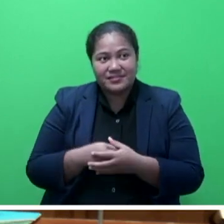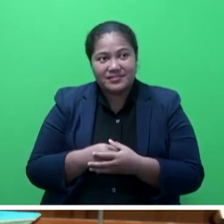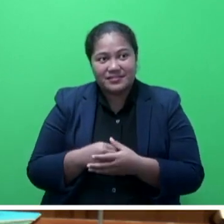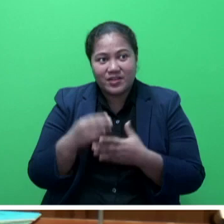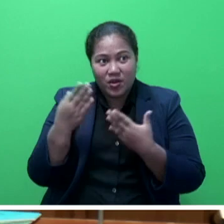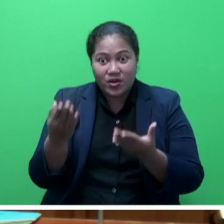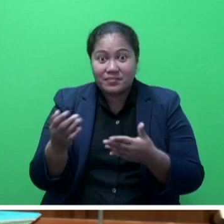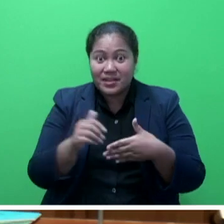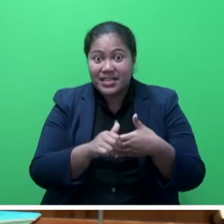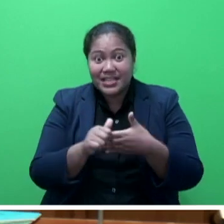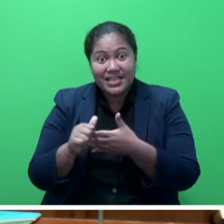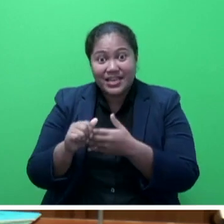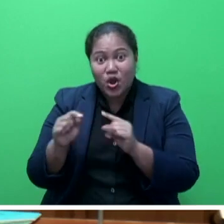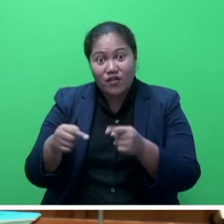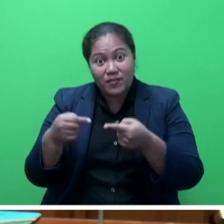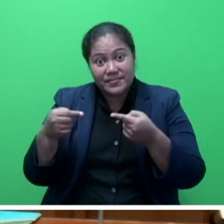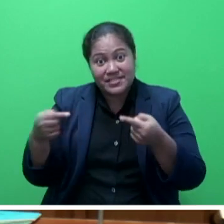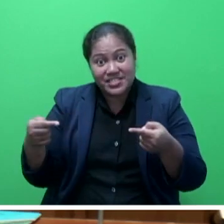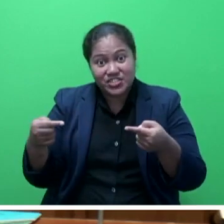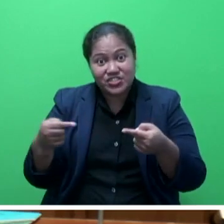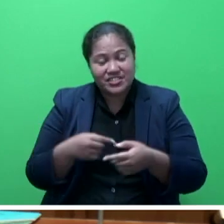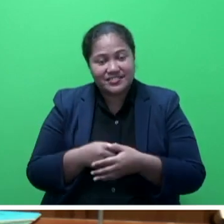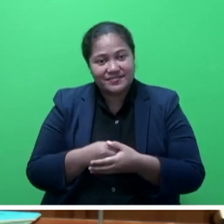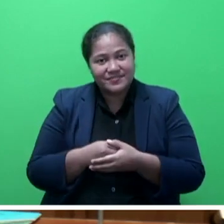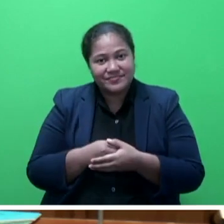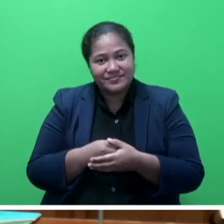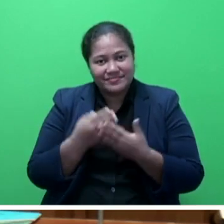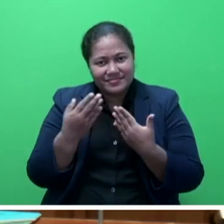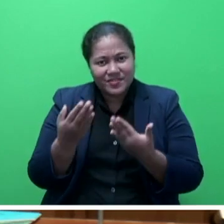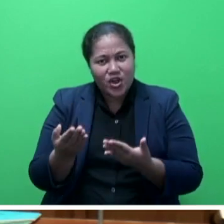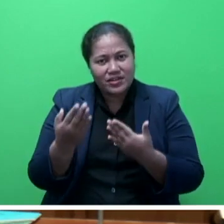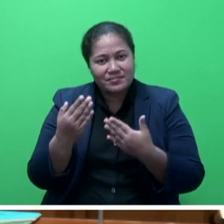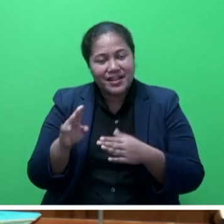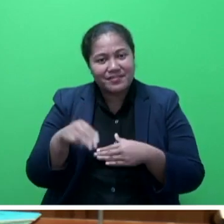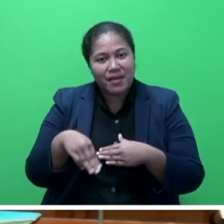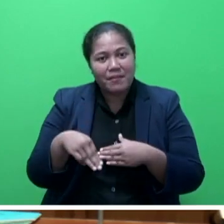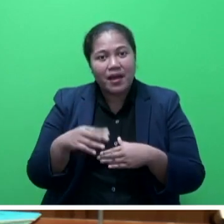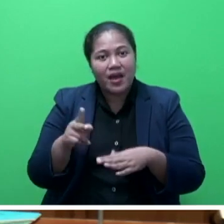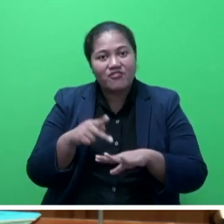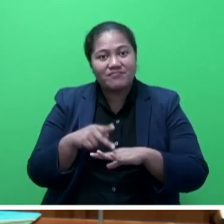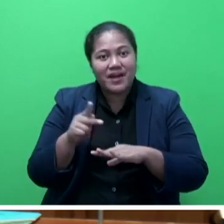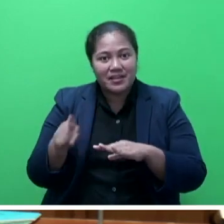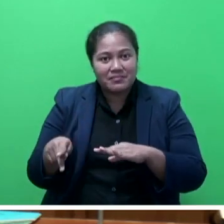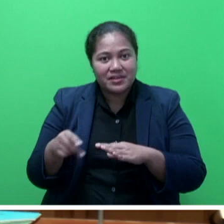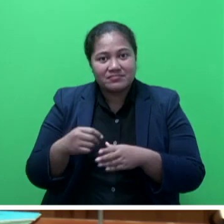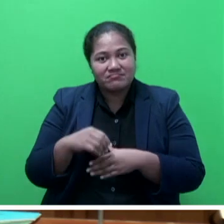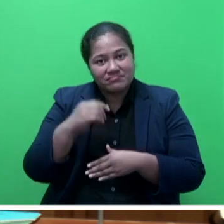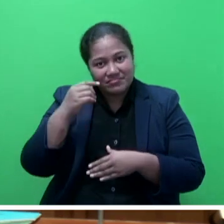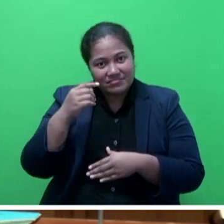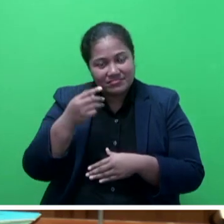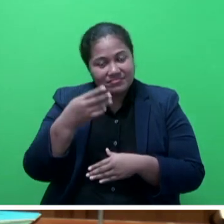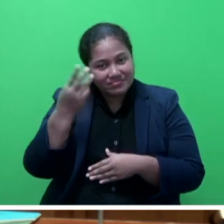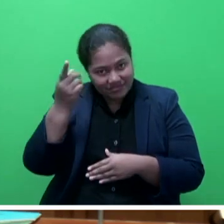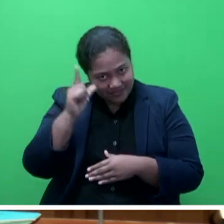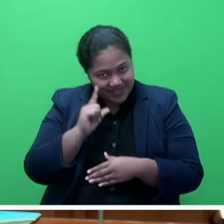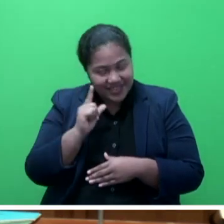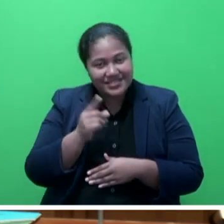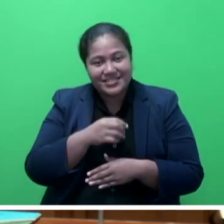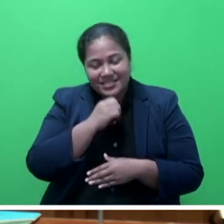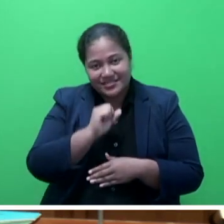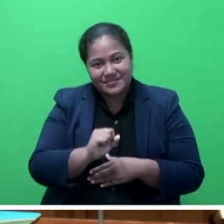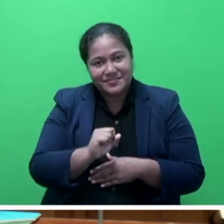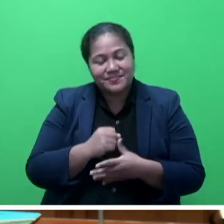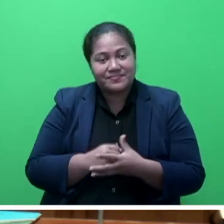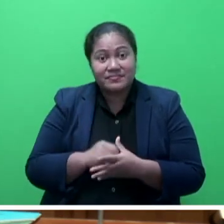Leader of the Opposition, Honorable Members of the Parliament, ladies and gentlemen, I rise